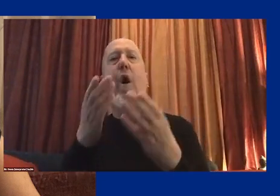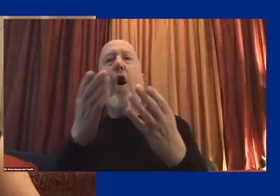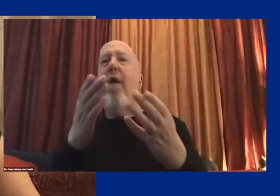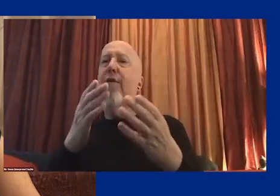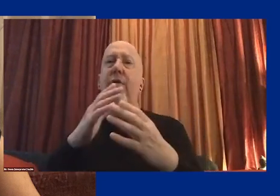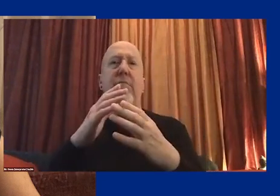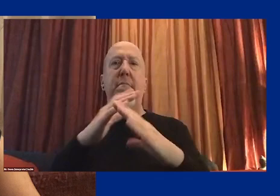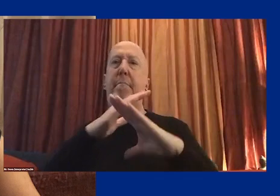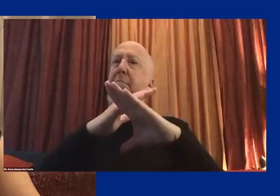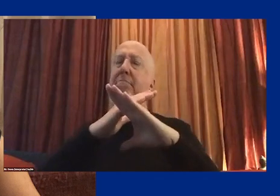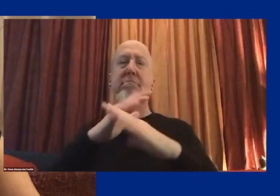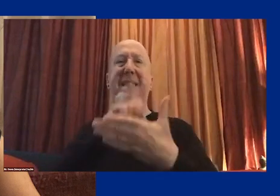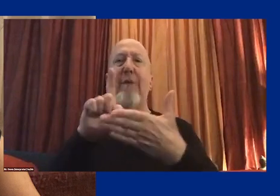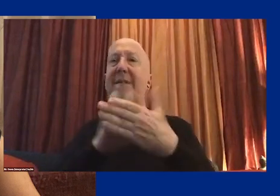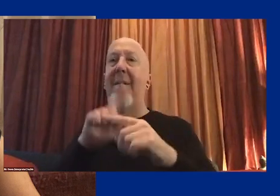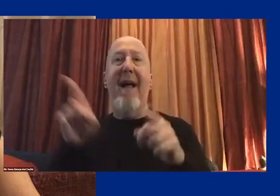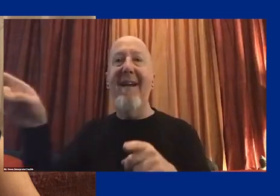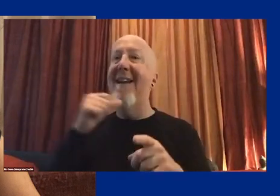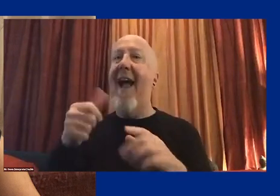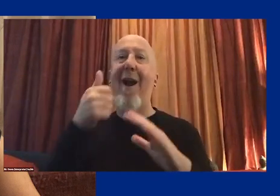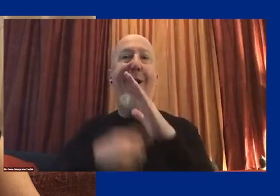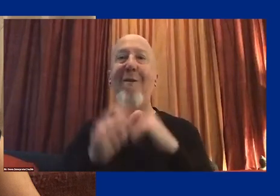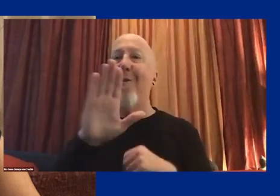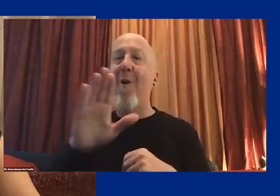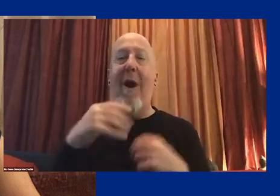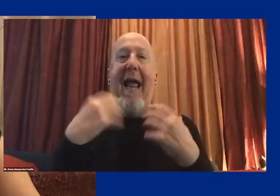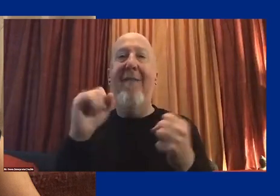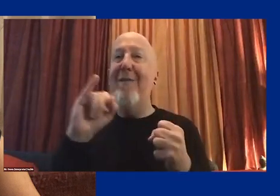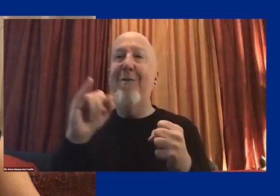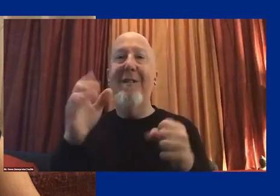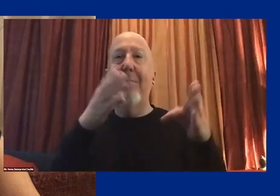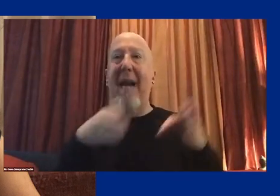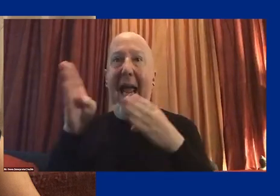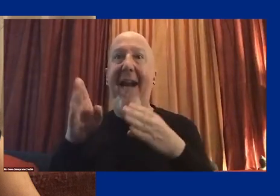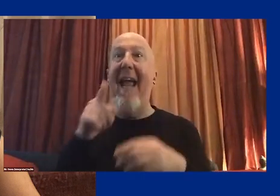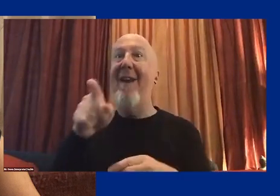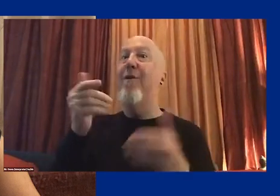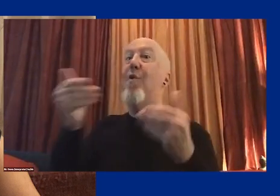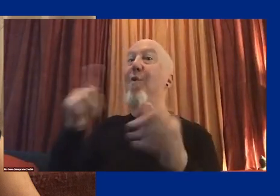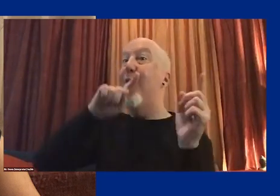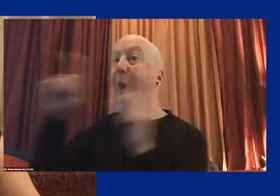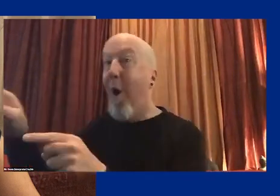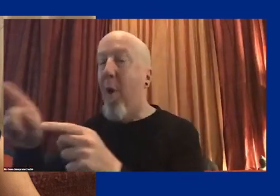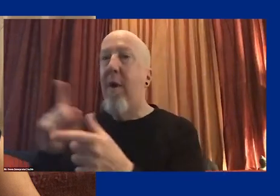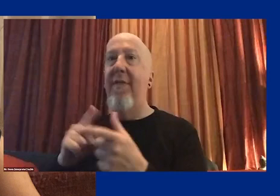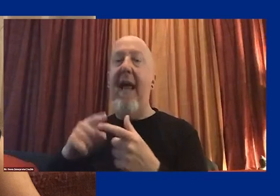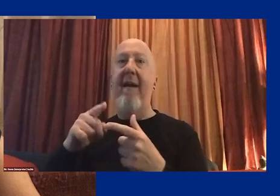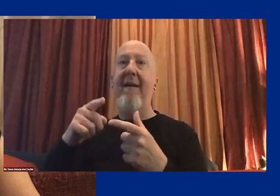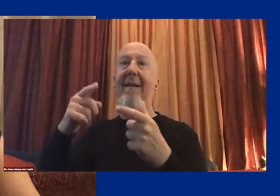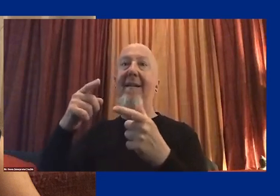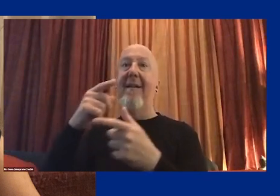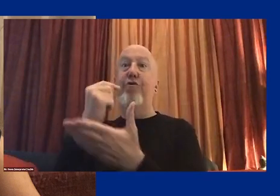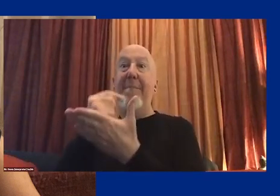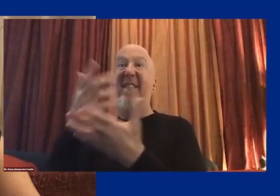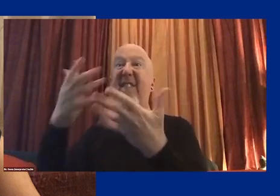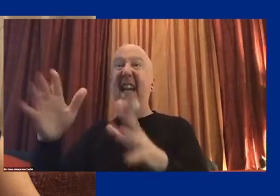might be outside of your plan, which would make a potentially devastating financial difference to you. So there are